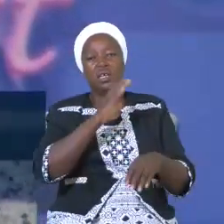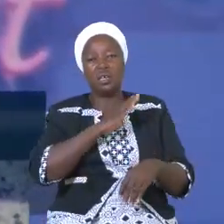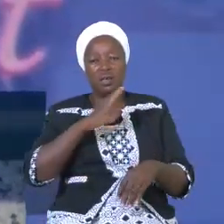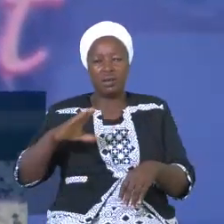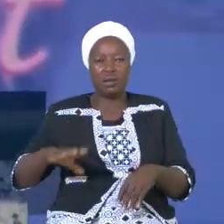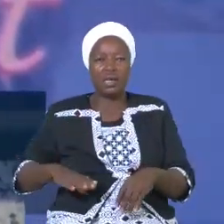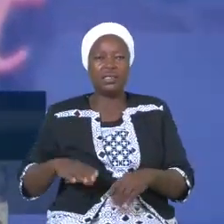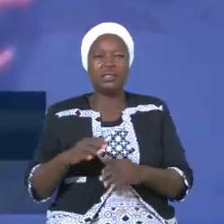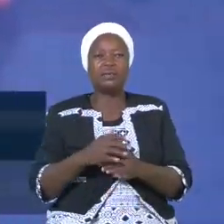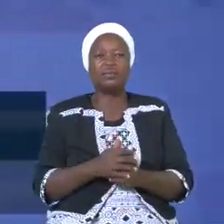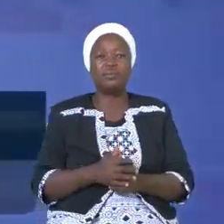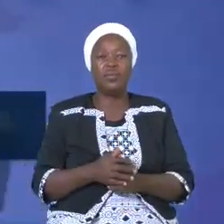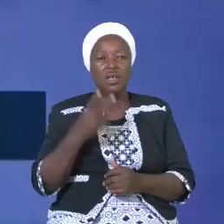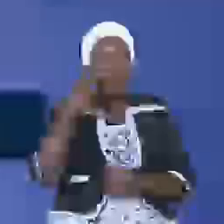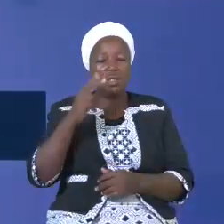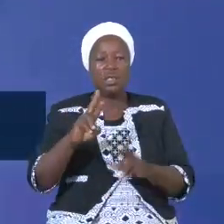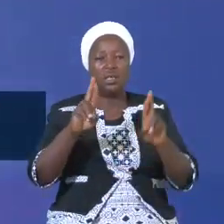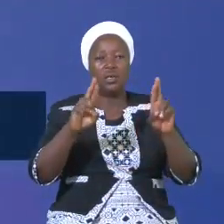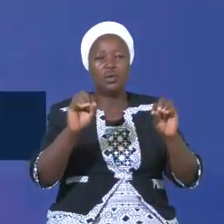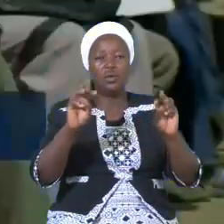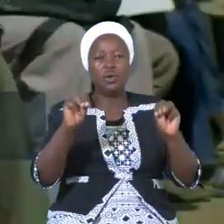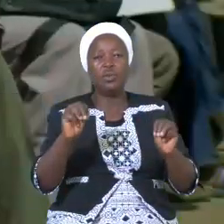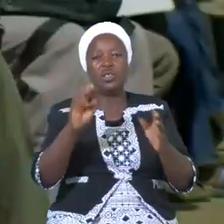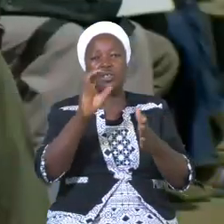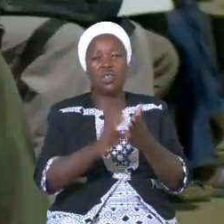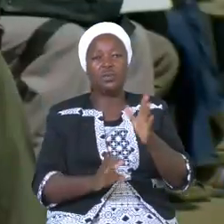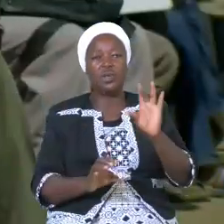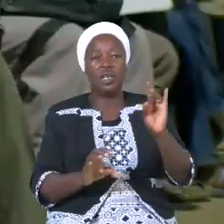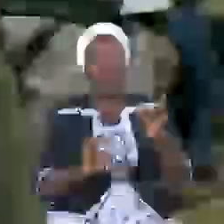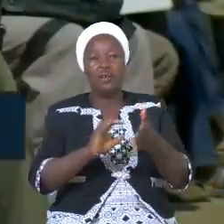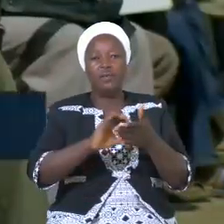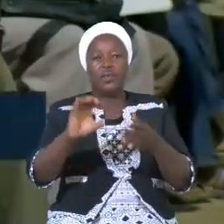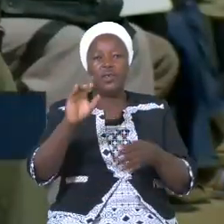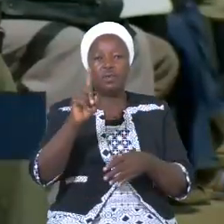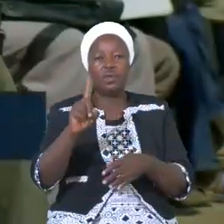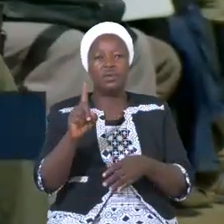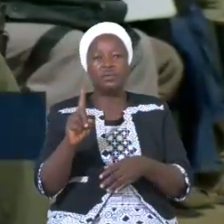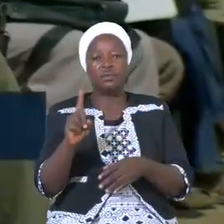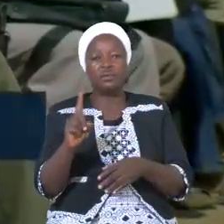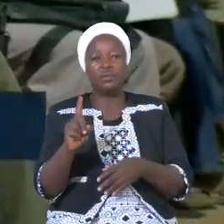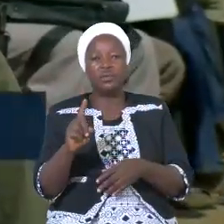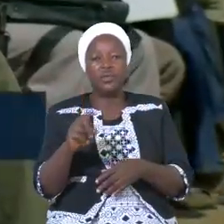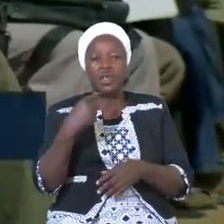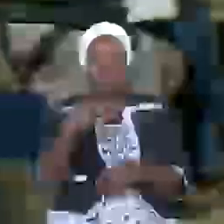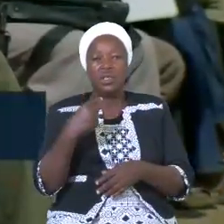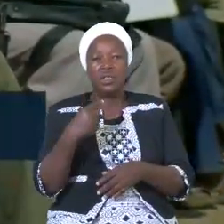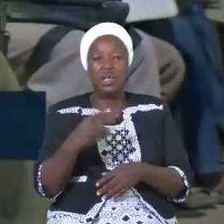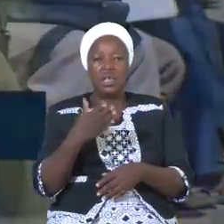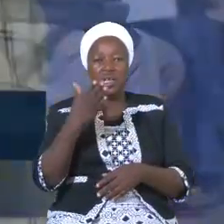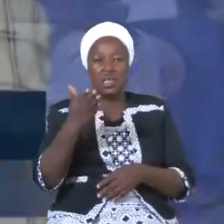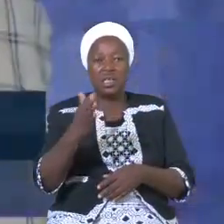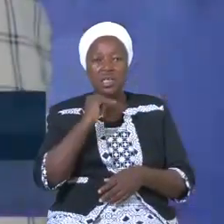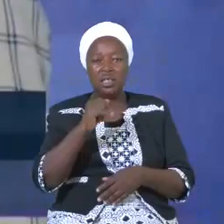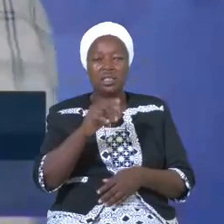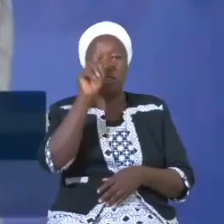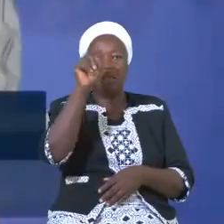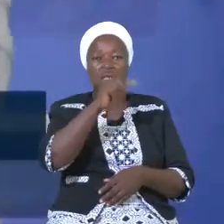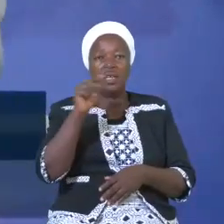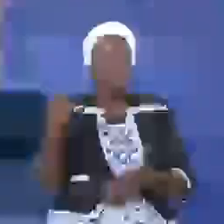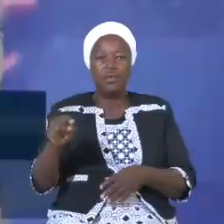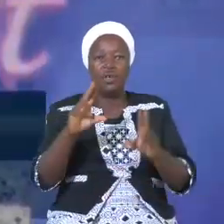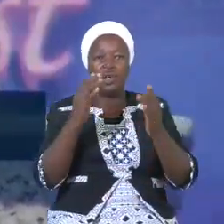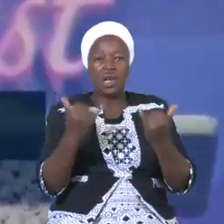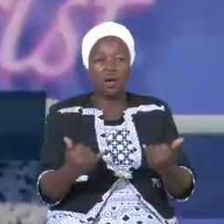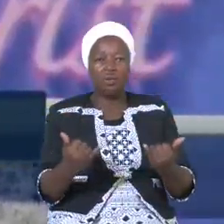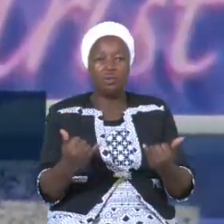christ look at romans chapter eight i'm reading from verse one it says there is there for now there